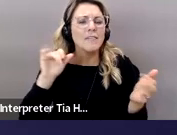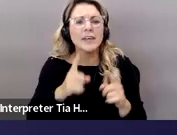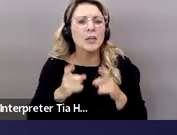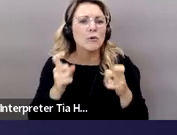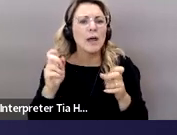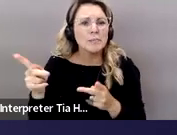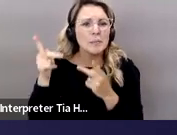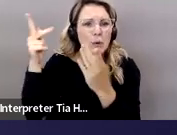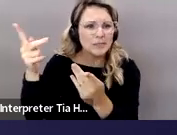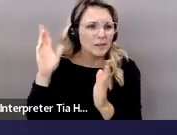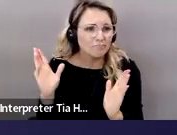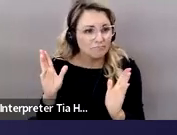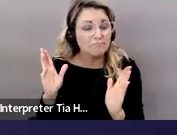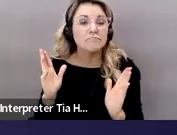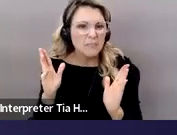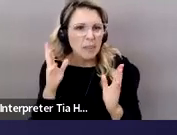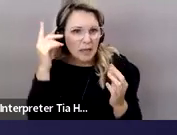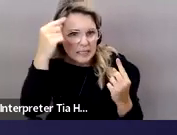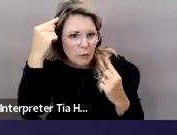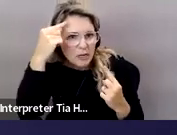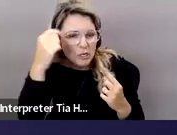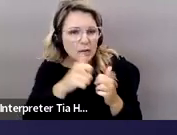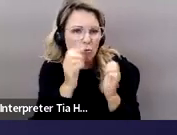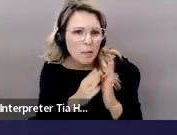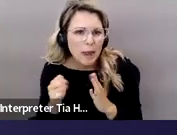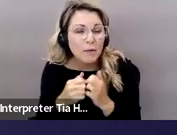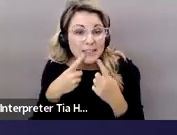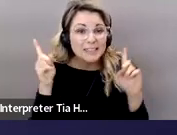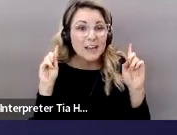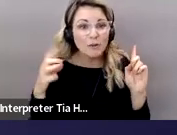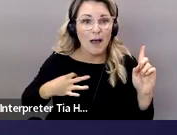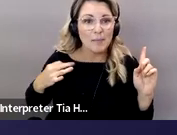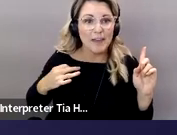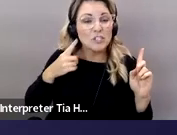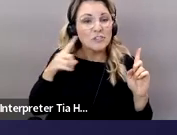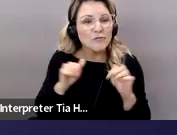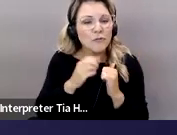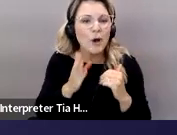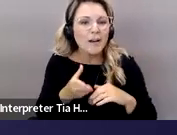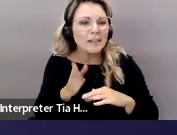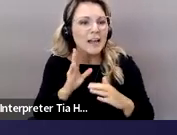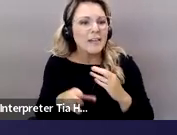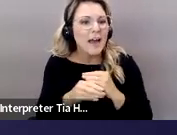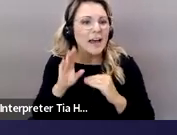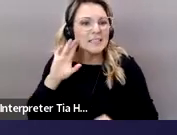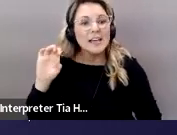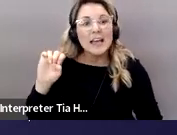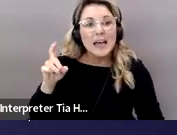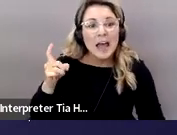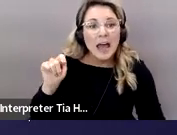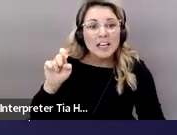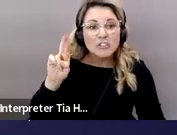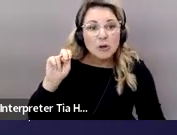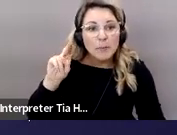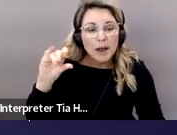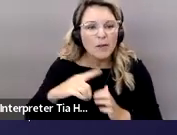Proposal: Considerations in Preparing Successful Applications for Extramural Funding. It is a pleasure and a privilege